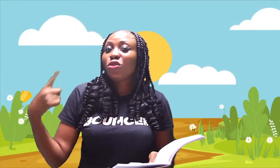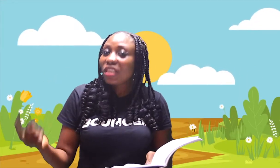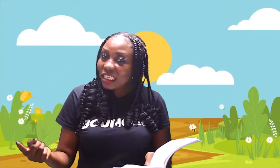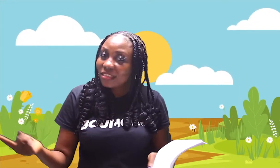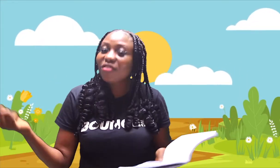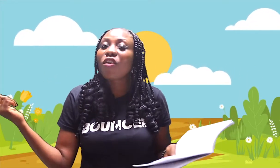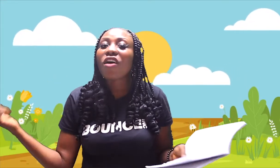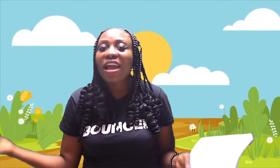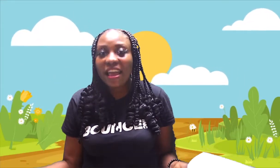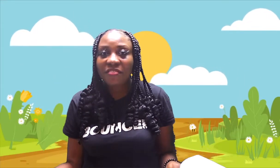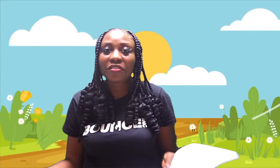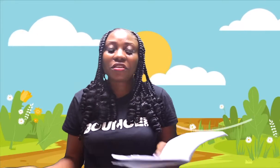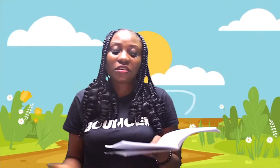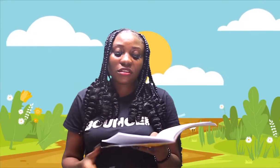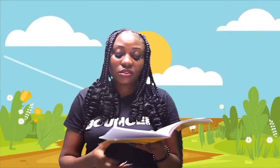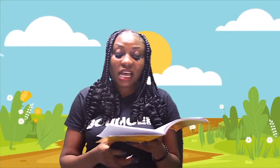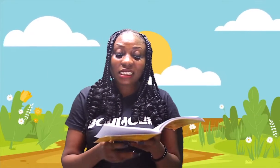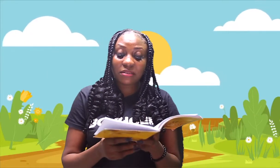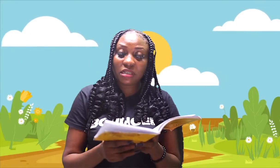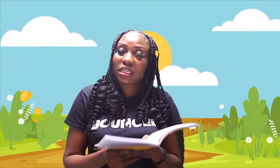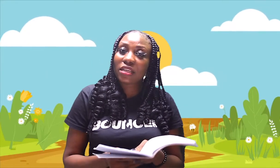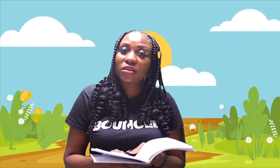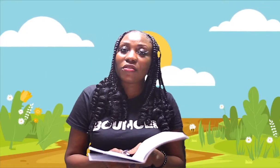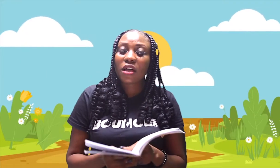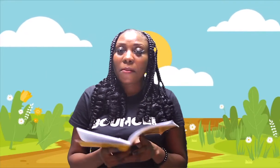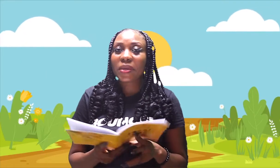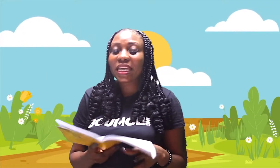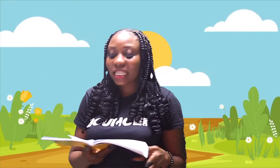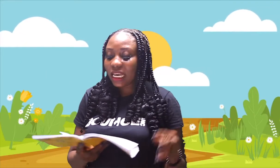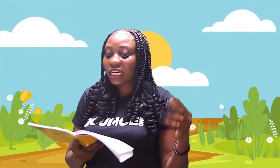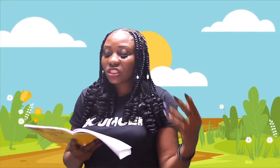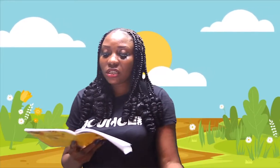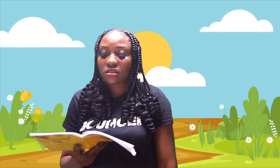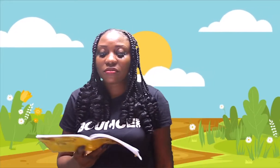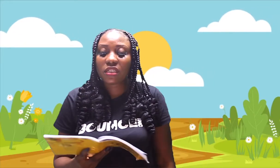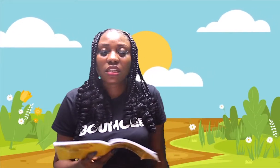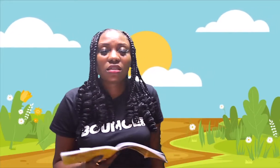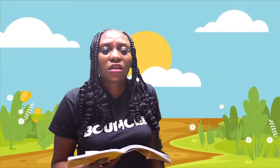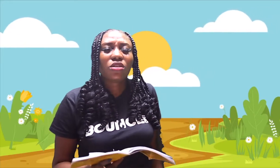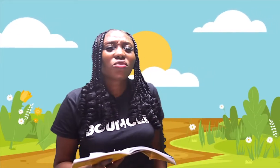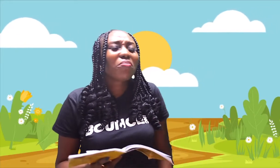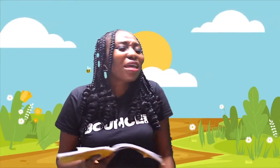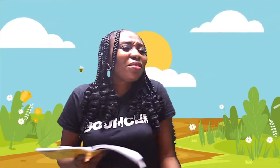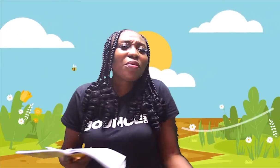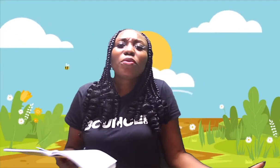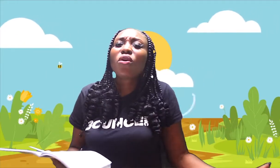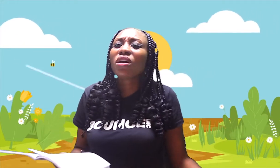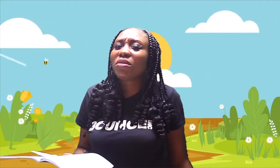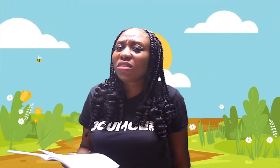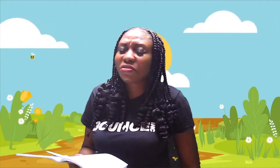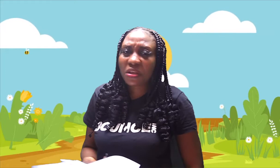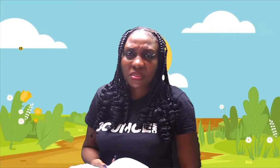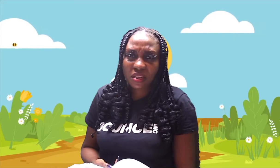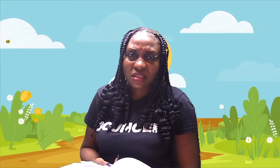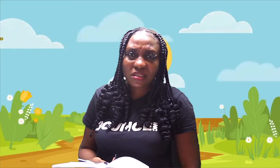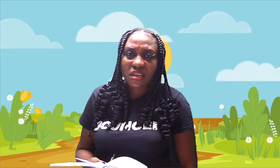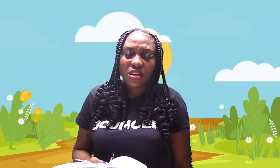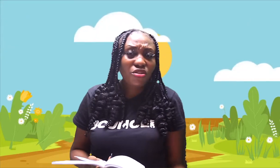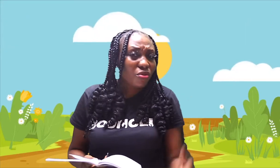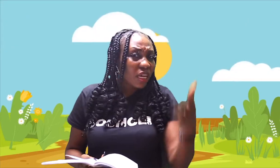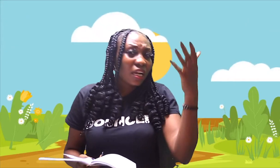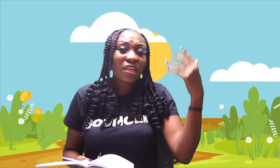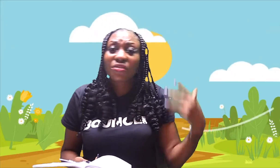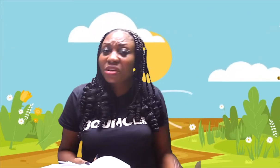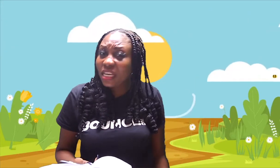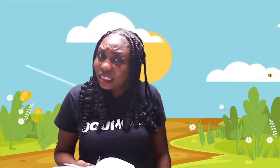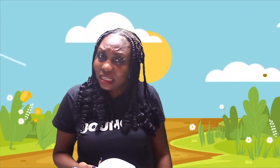is ruling forever. So that's the meaning of being the Ancient of Days. So many people call Him different things.